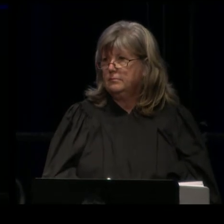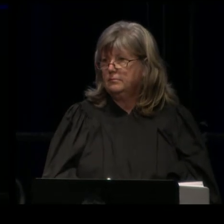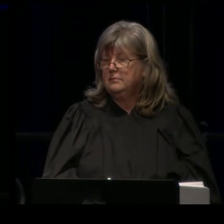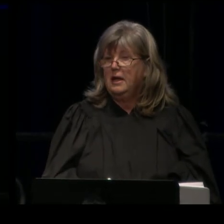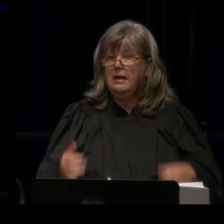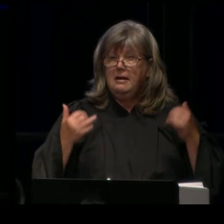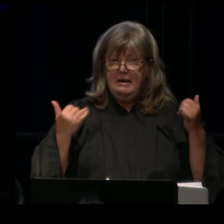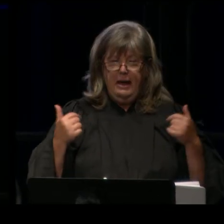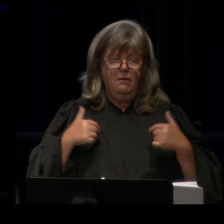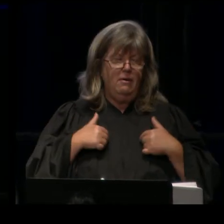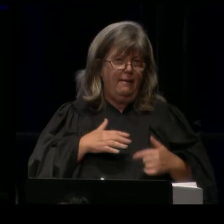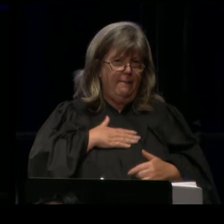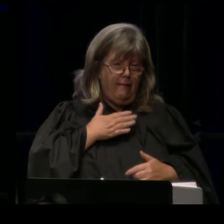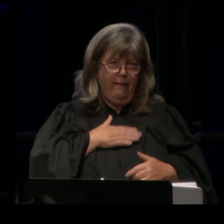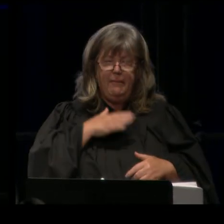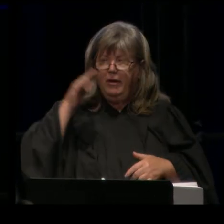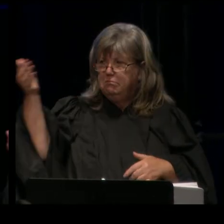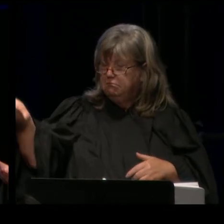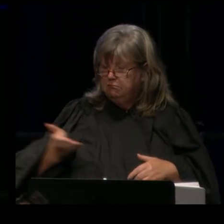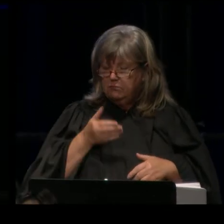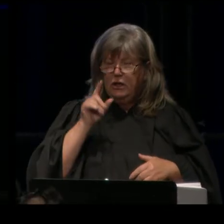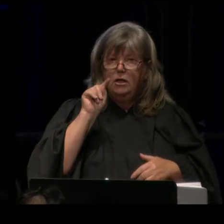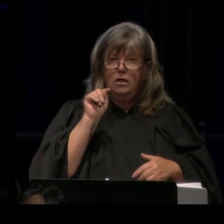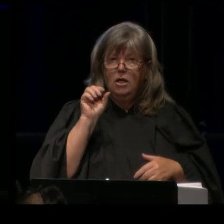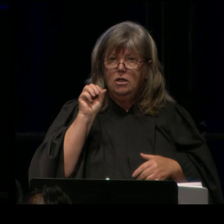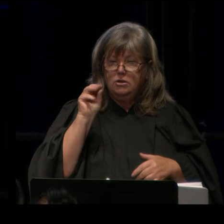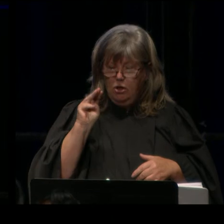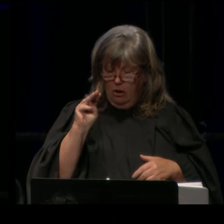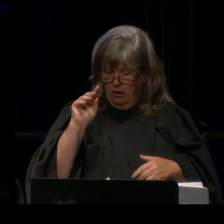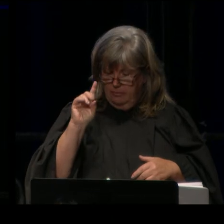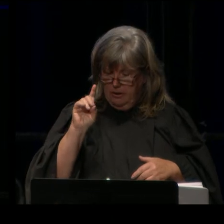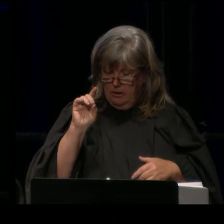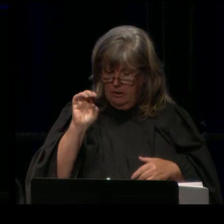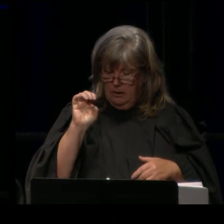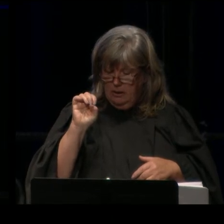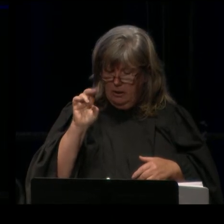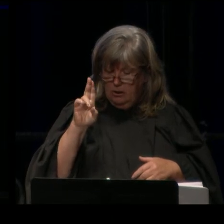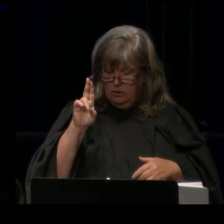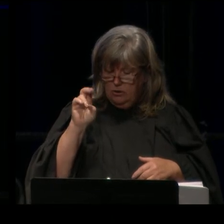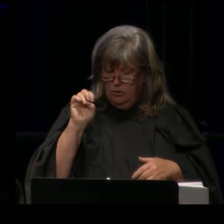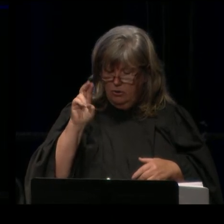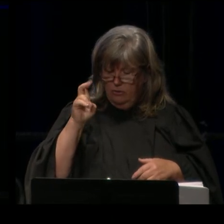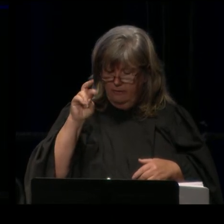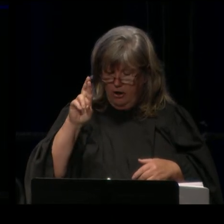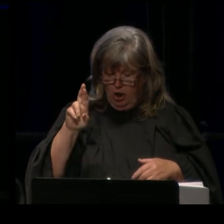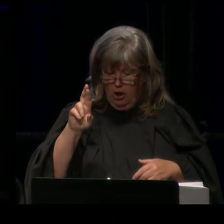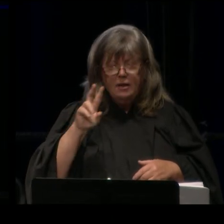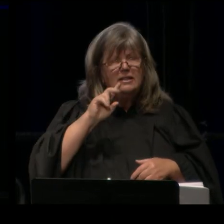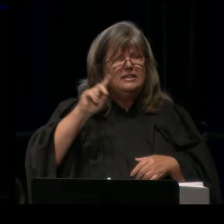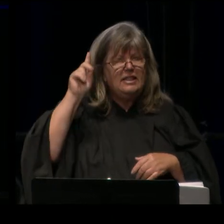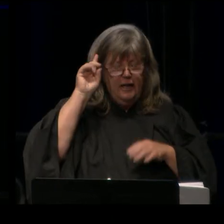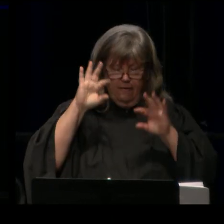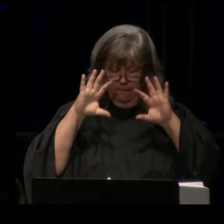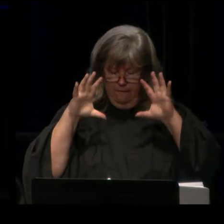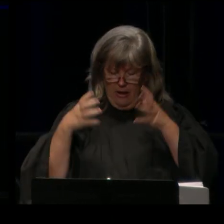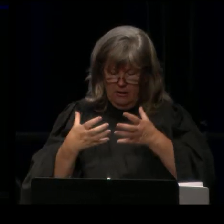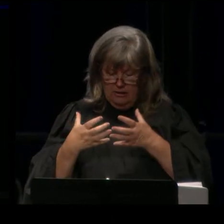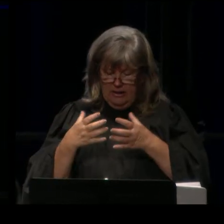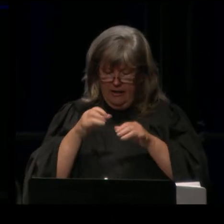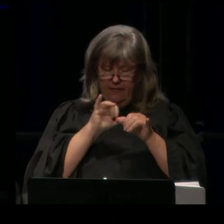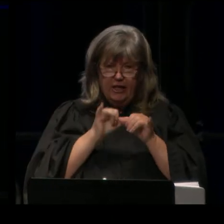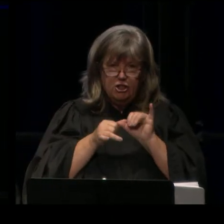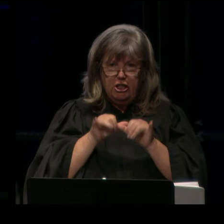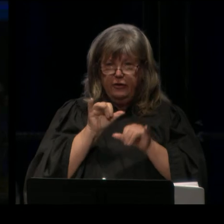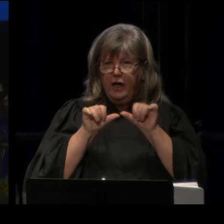It is now my pleasure to invite Tom Duver, Dean of the Faculty of Engineering and Architectural Sciences, to present the next two